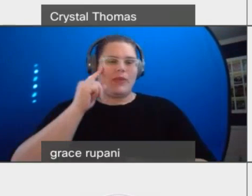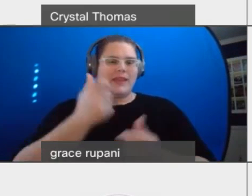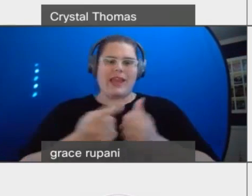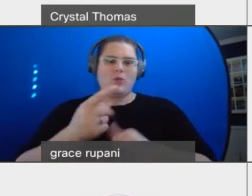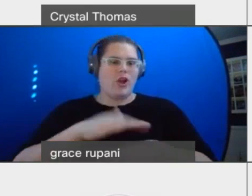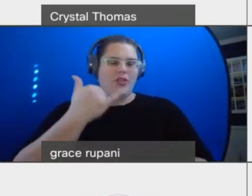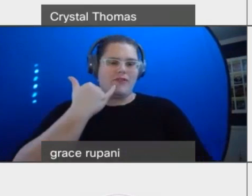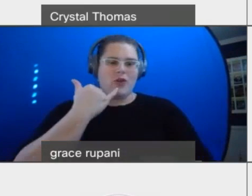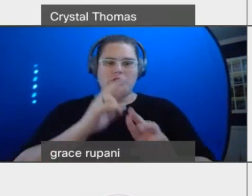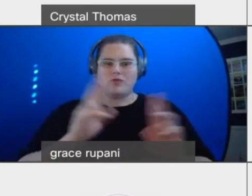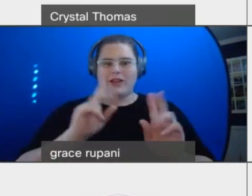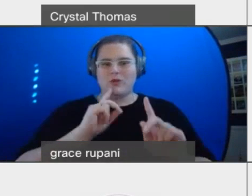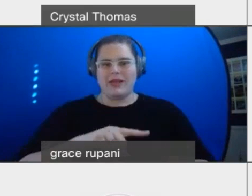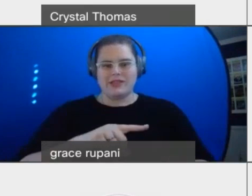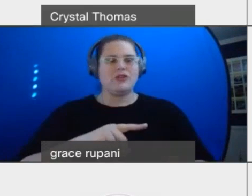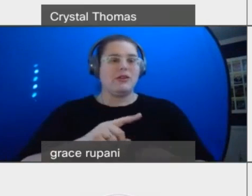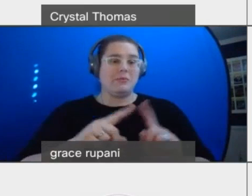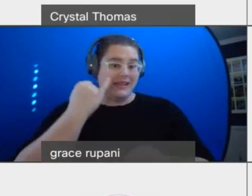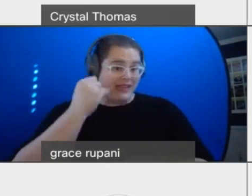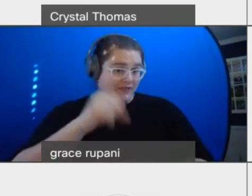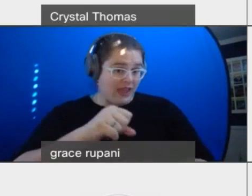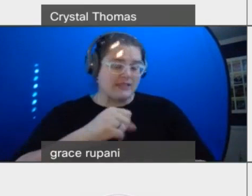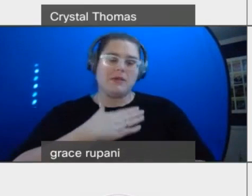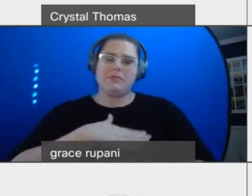this is to jump in.